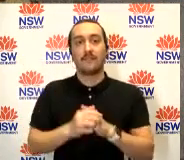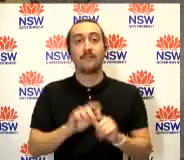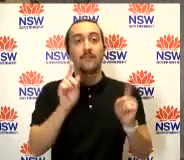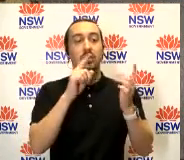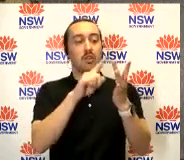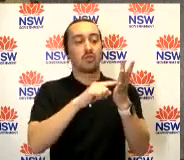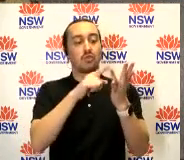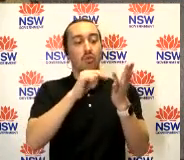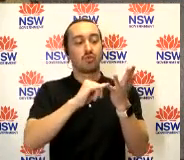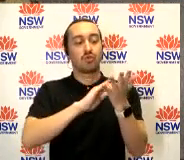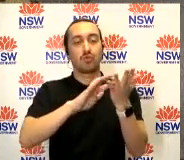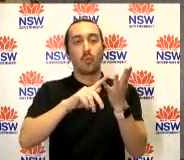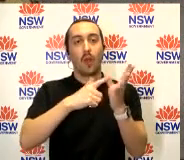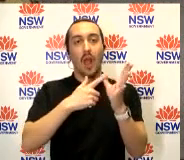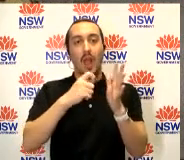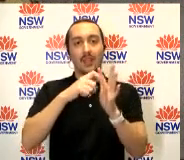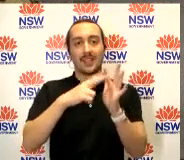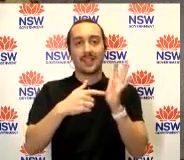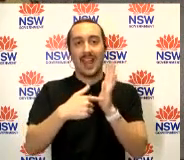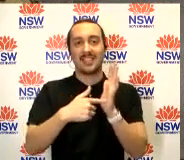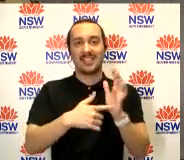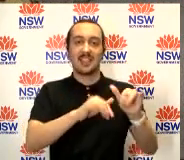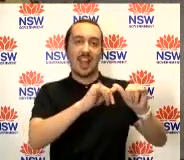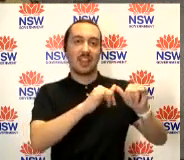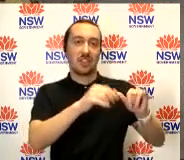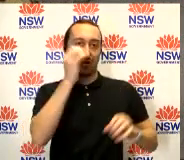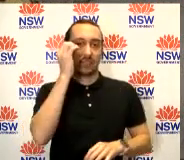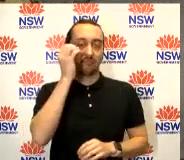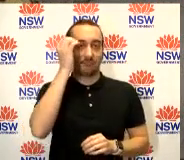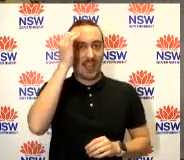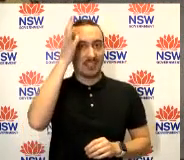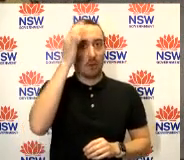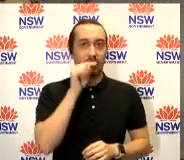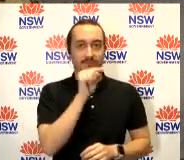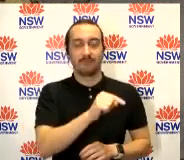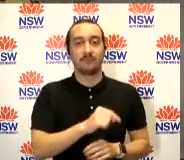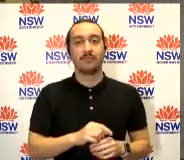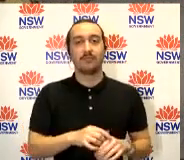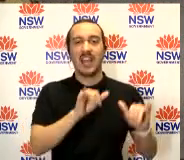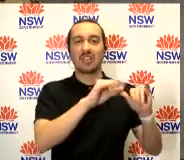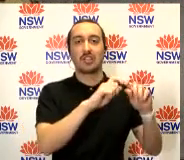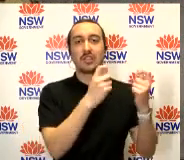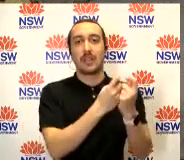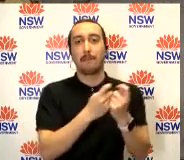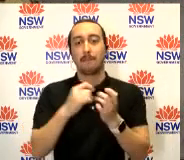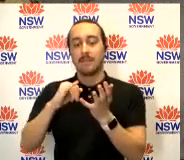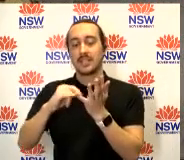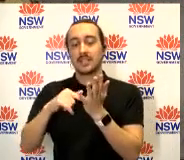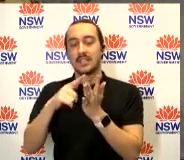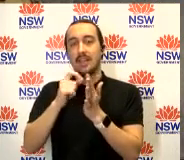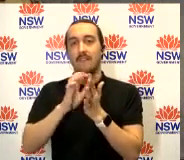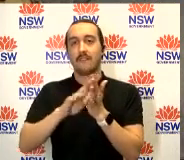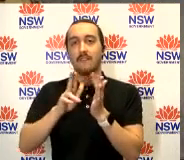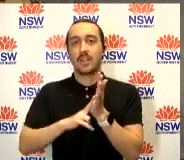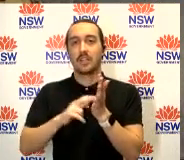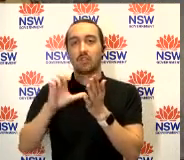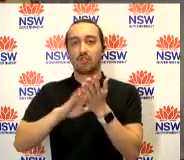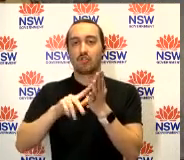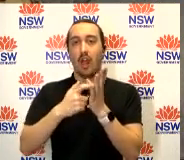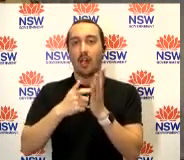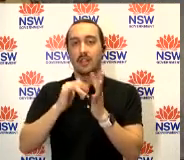So he's our engineering expert. So he's in the engineering team. We've got Stephen Charles,